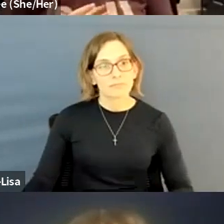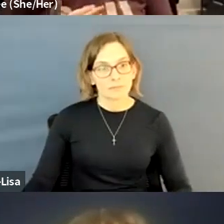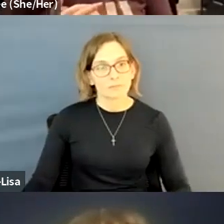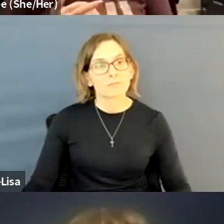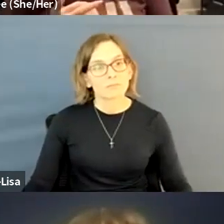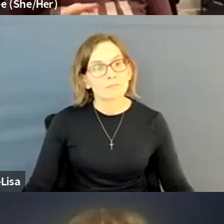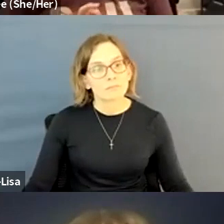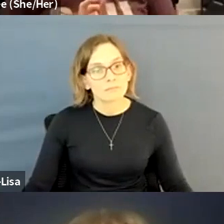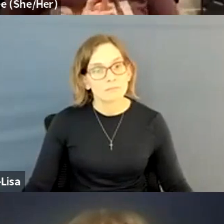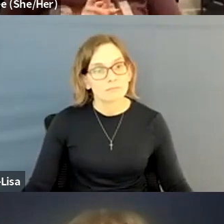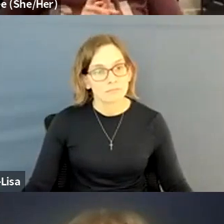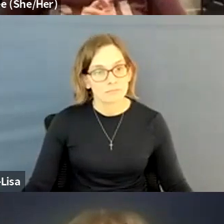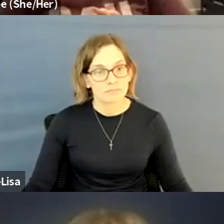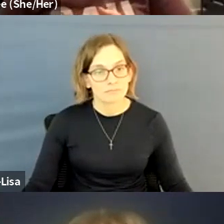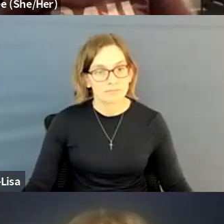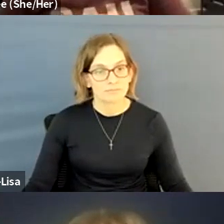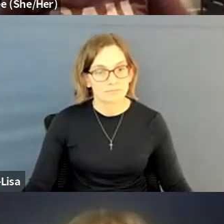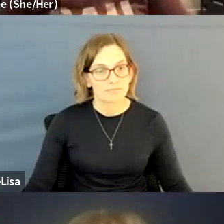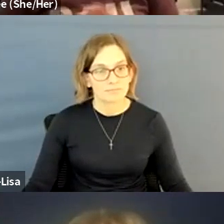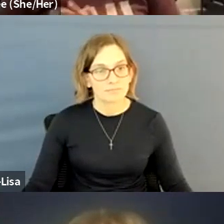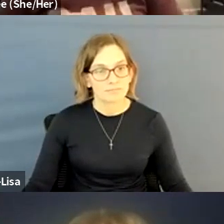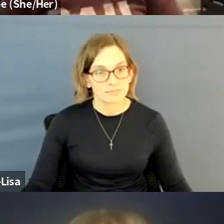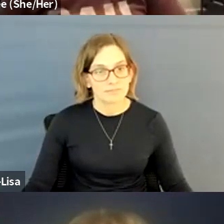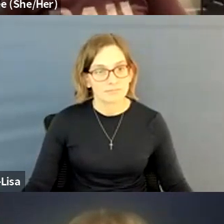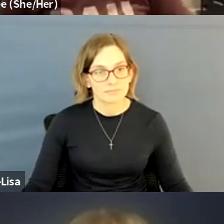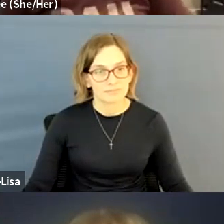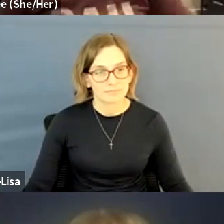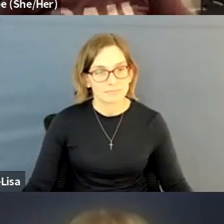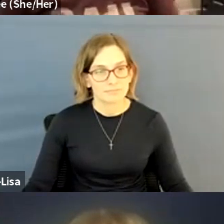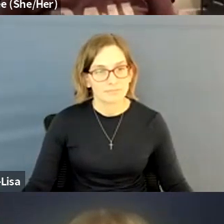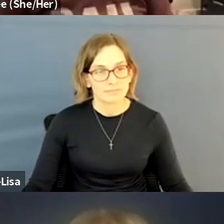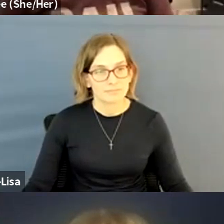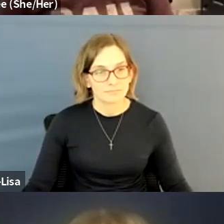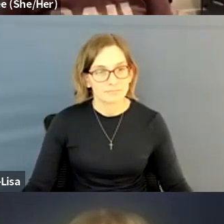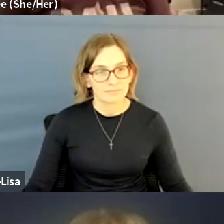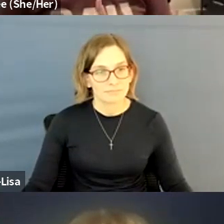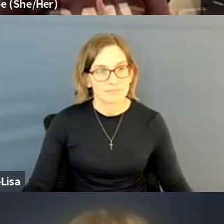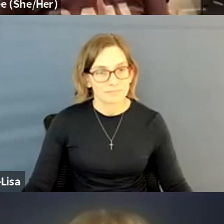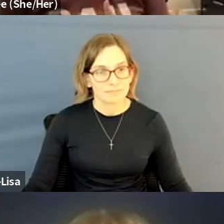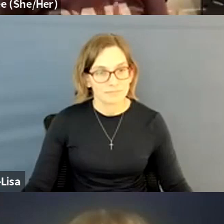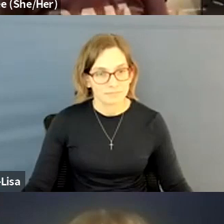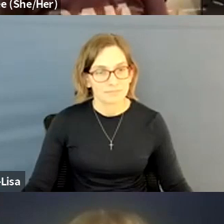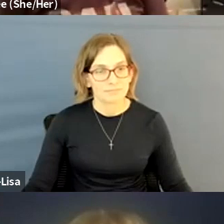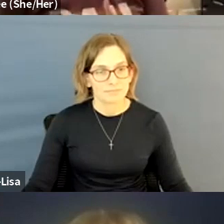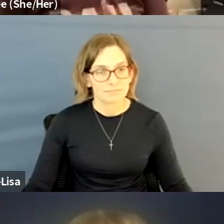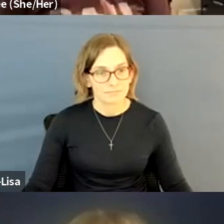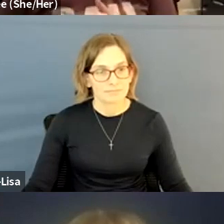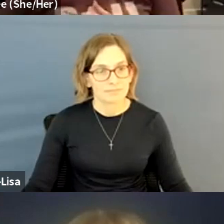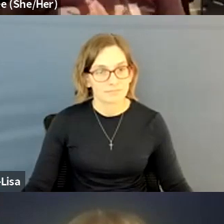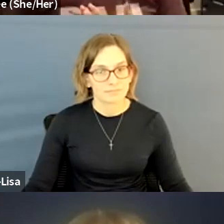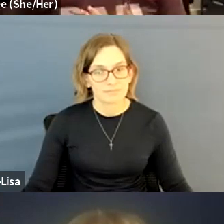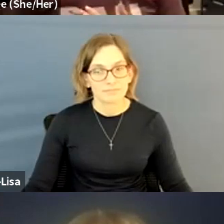think we don't have that time now, but I really do want to deconstruct this. And we have a question in